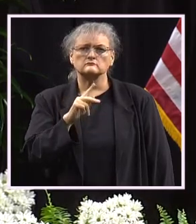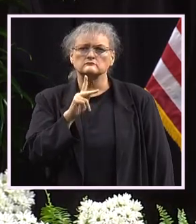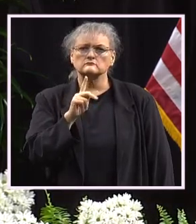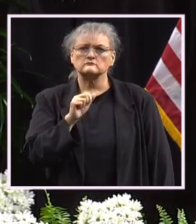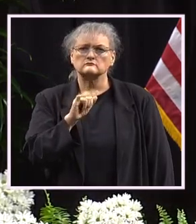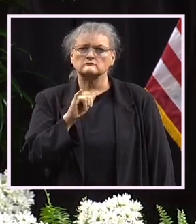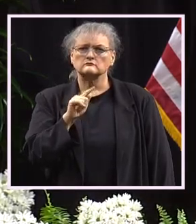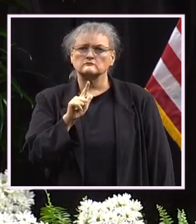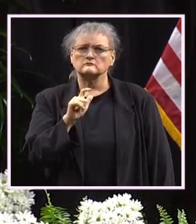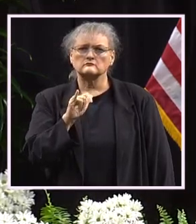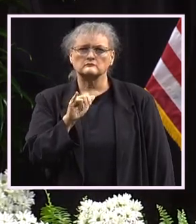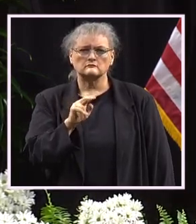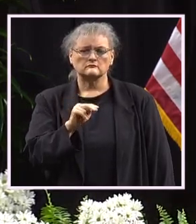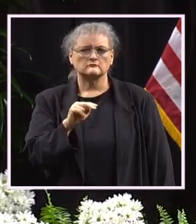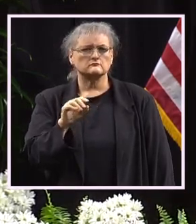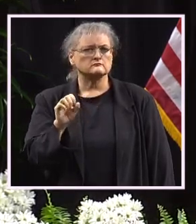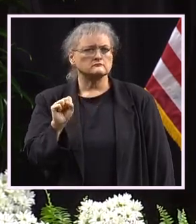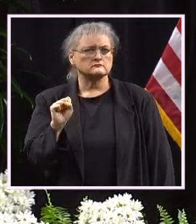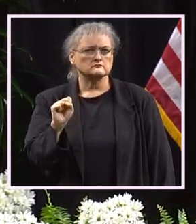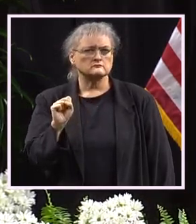Rose Spencer, MBA.